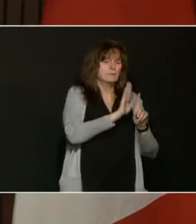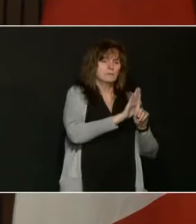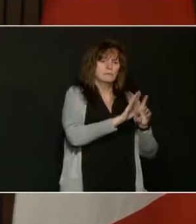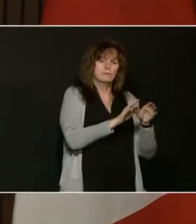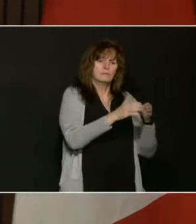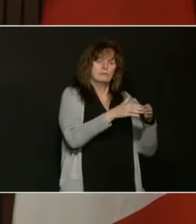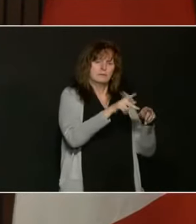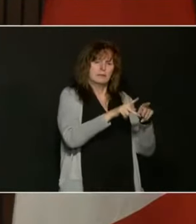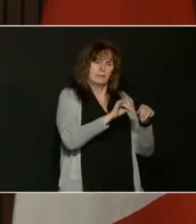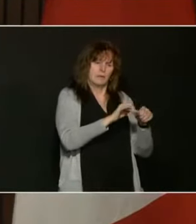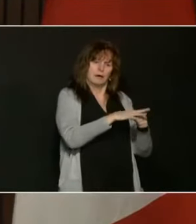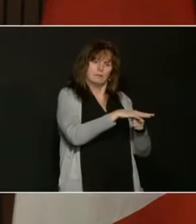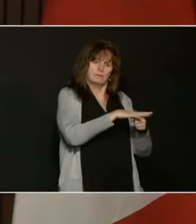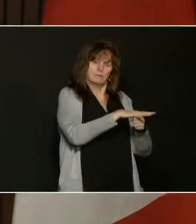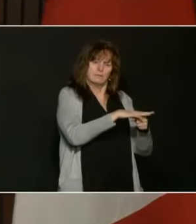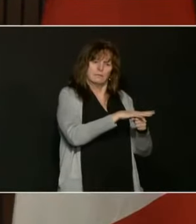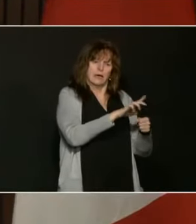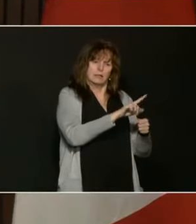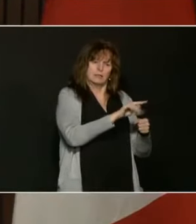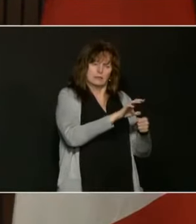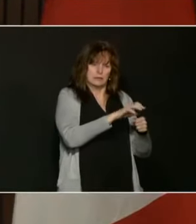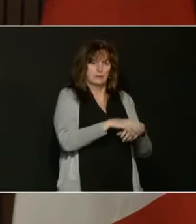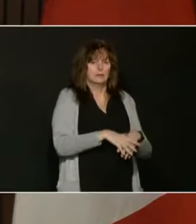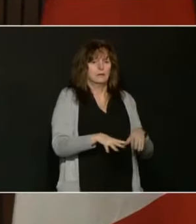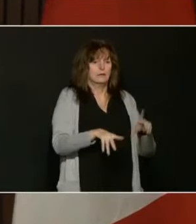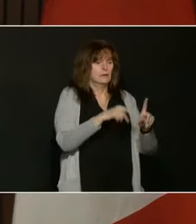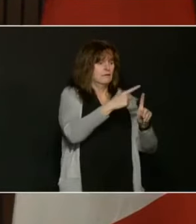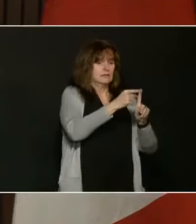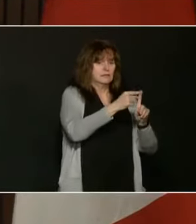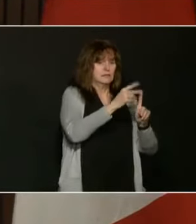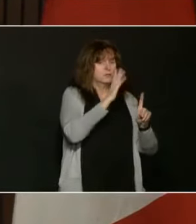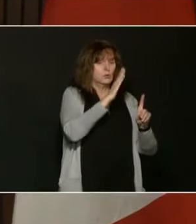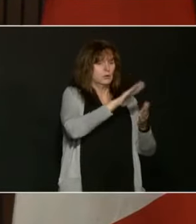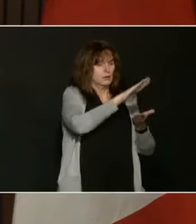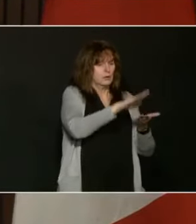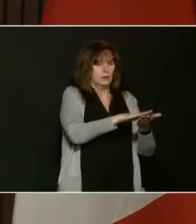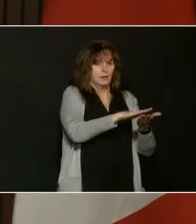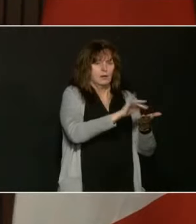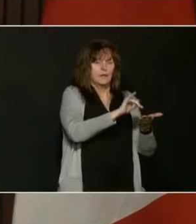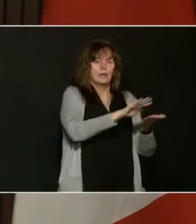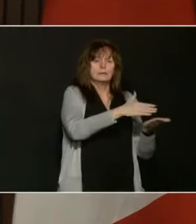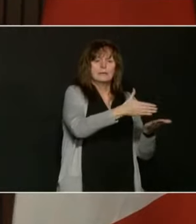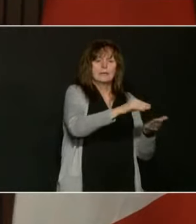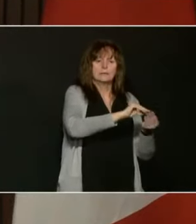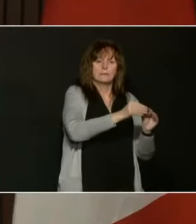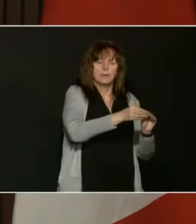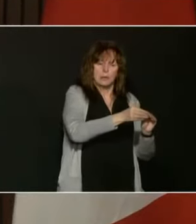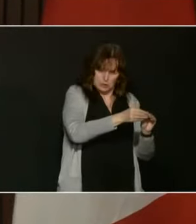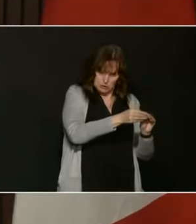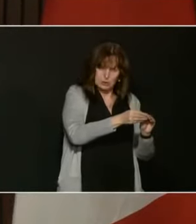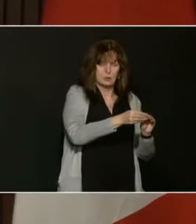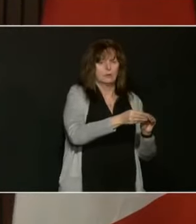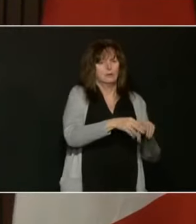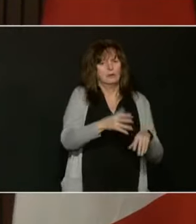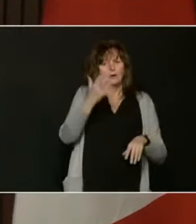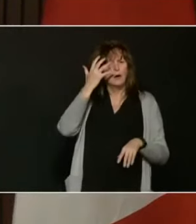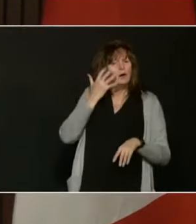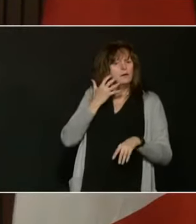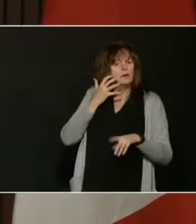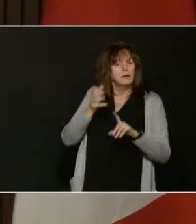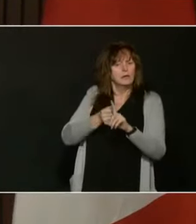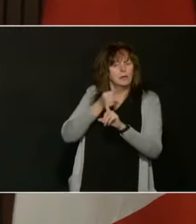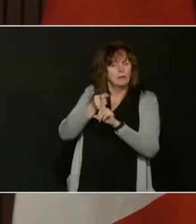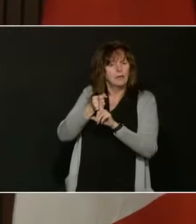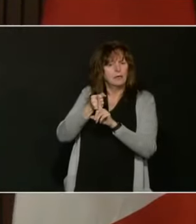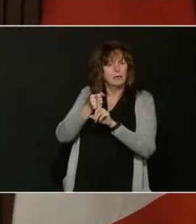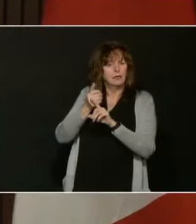death. Unfortunately, it doesn't change as much for hospitalizations and intensive care unit admissions because most of